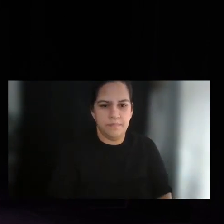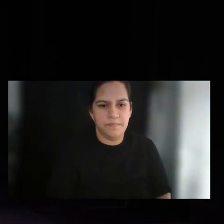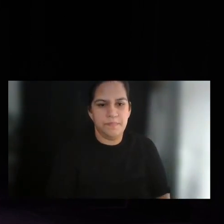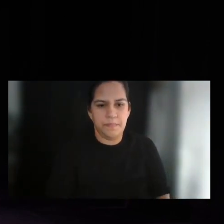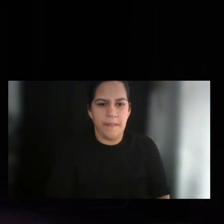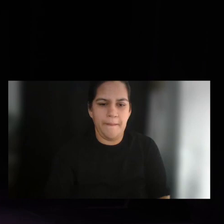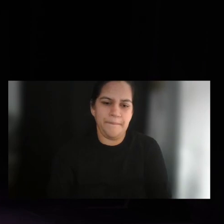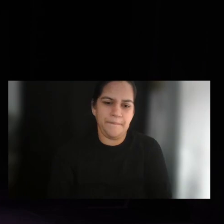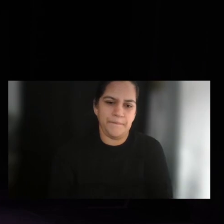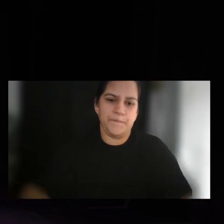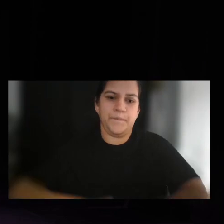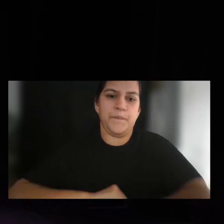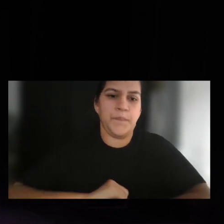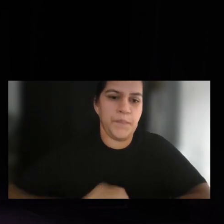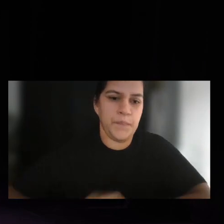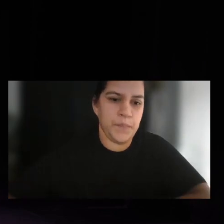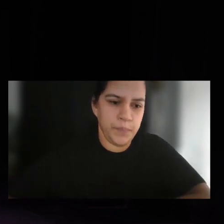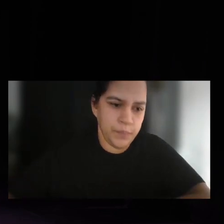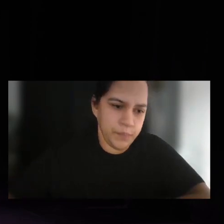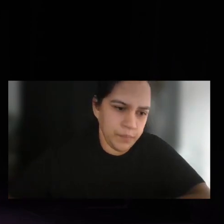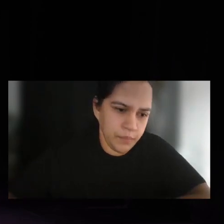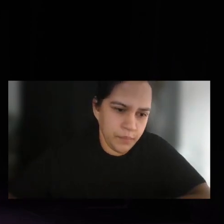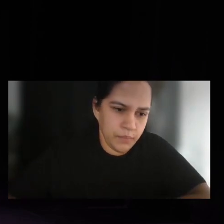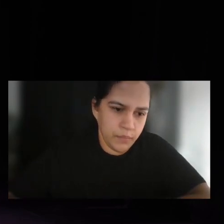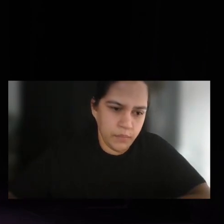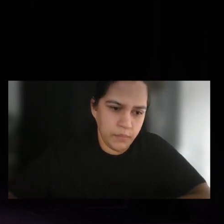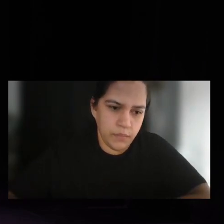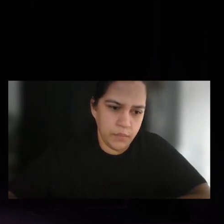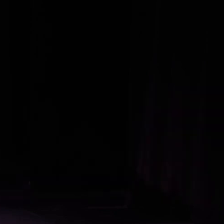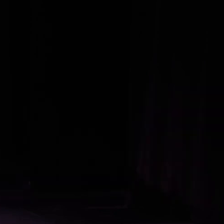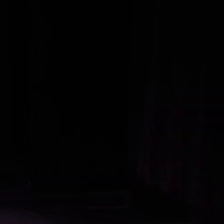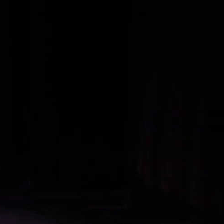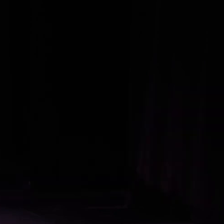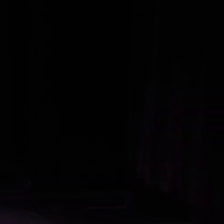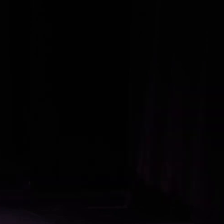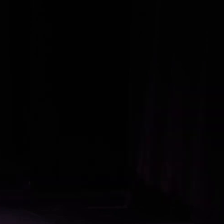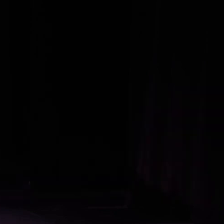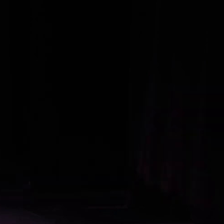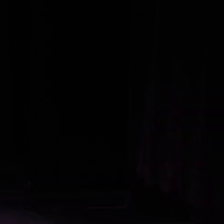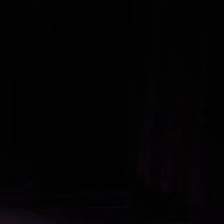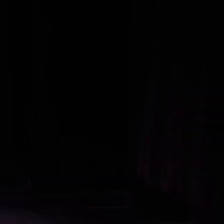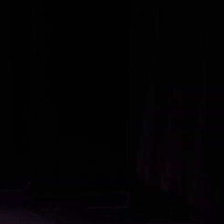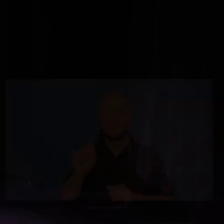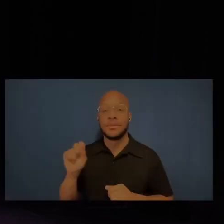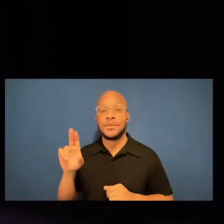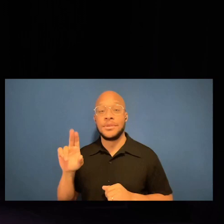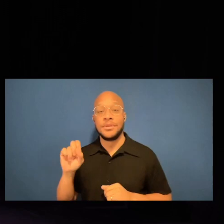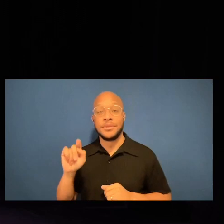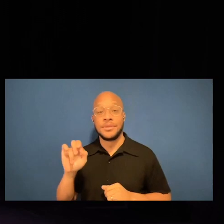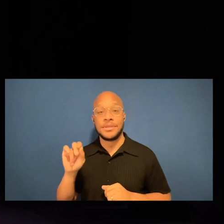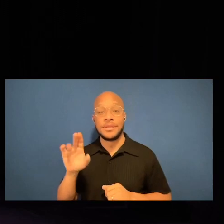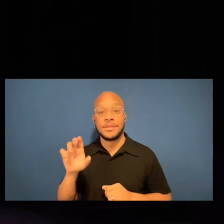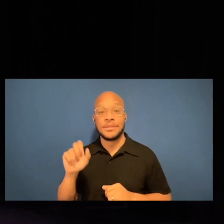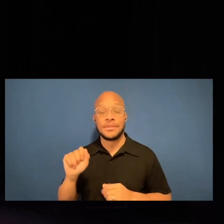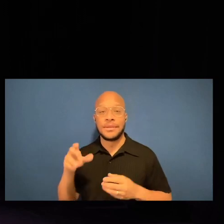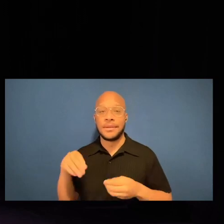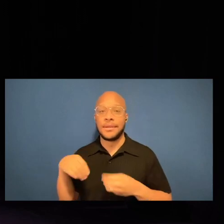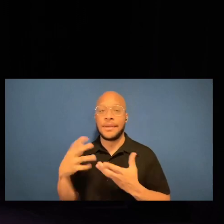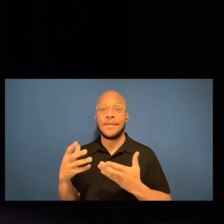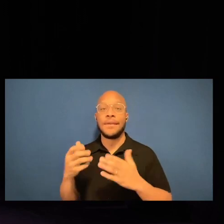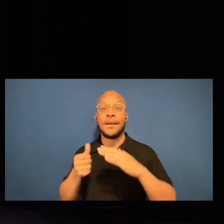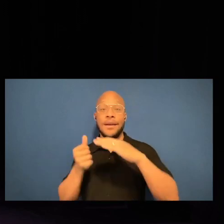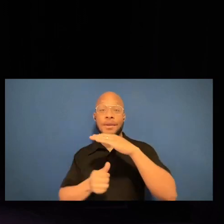Oscar Eustace for giving Under the Radar a home for 17 years. It was a really amazing, supportful